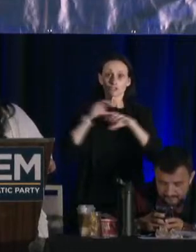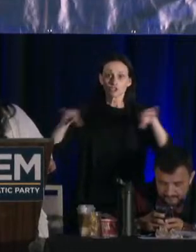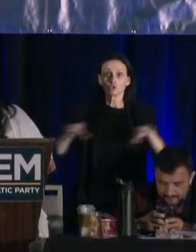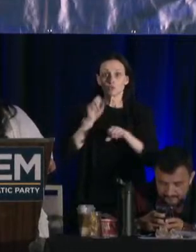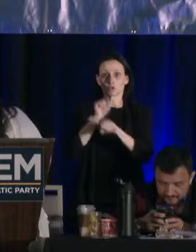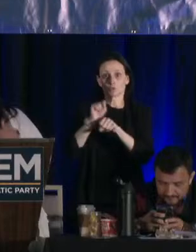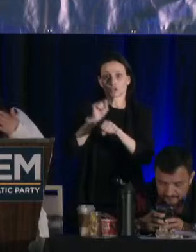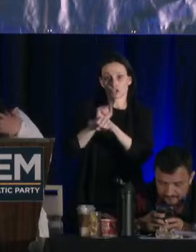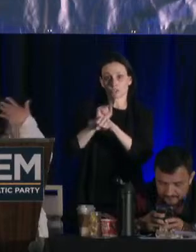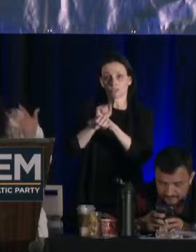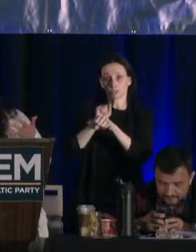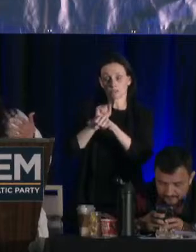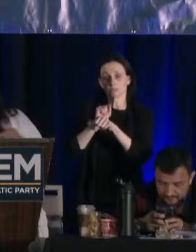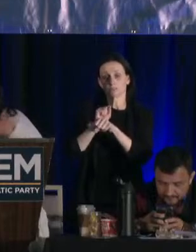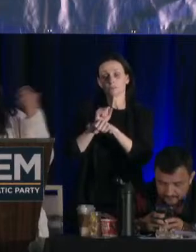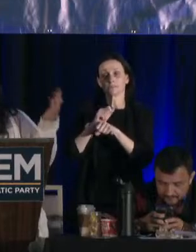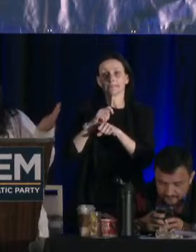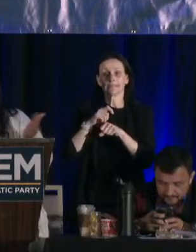a timely